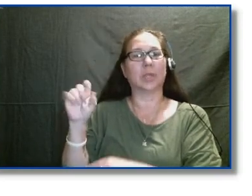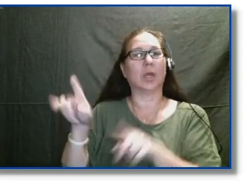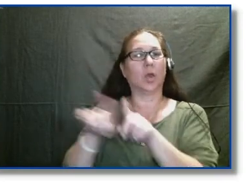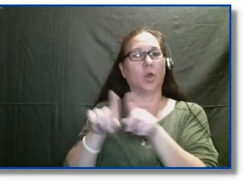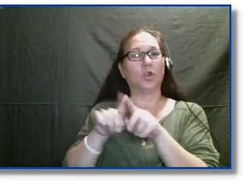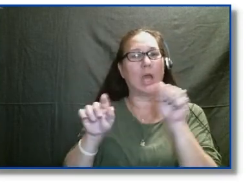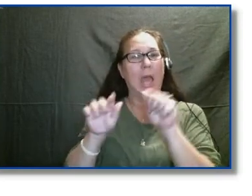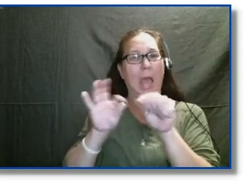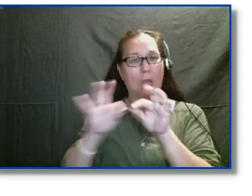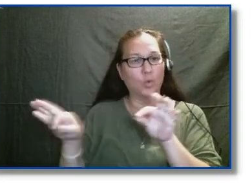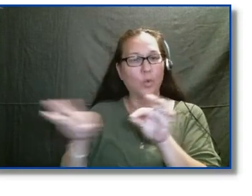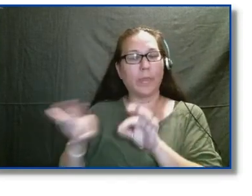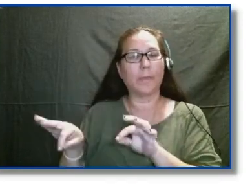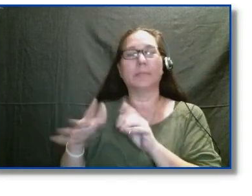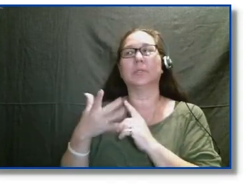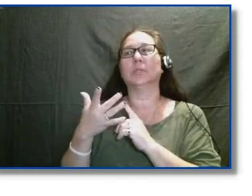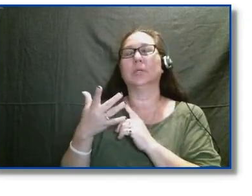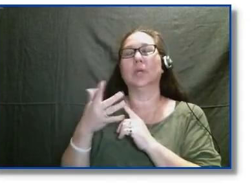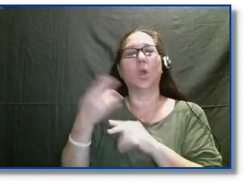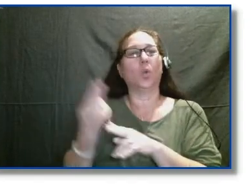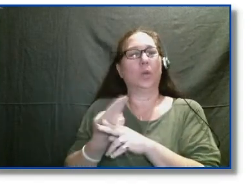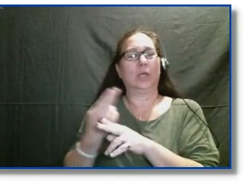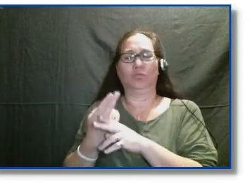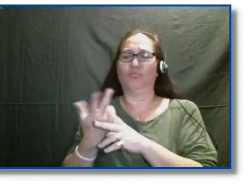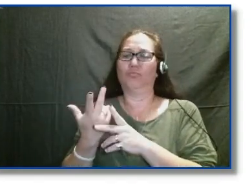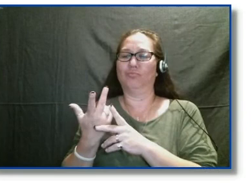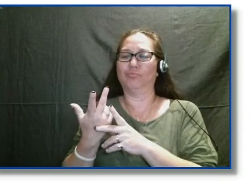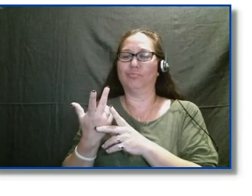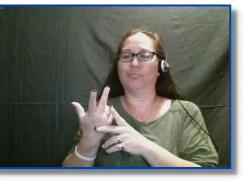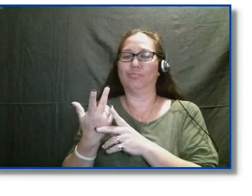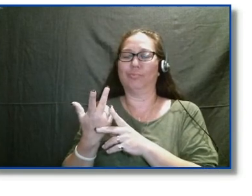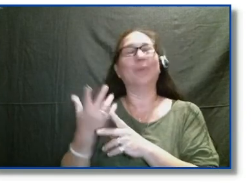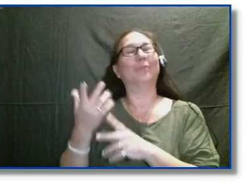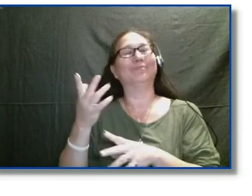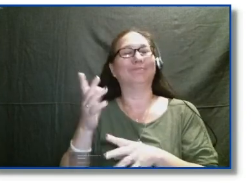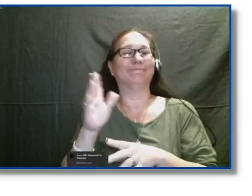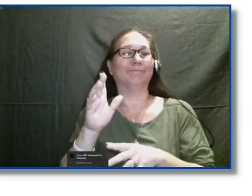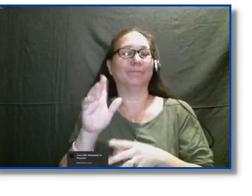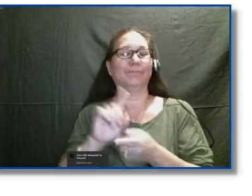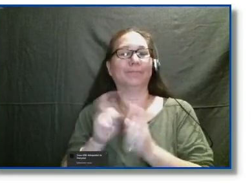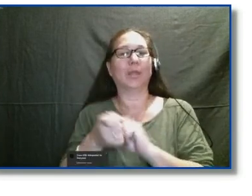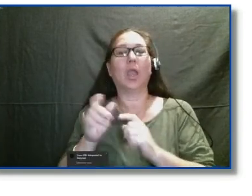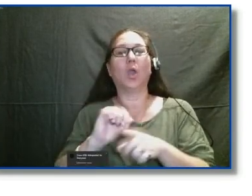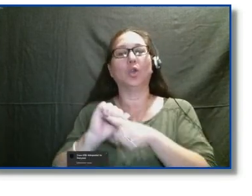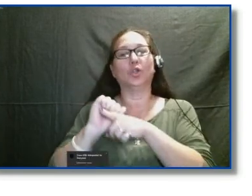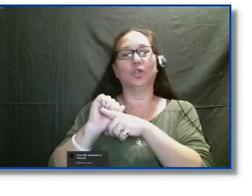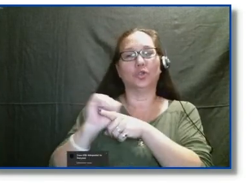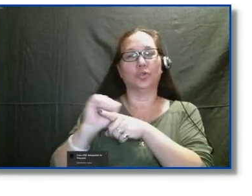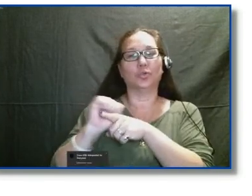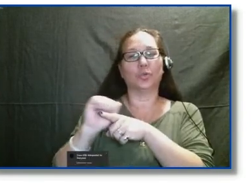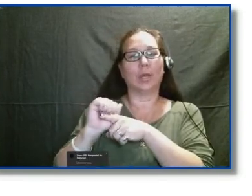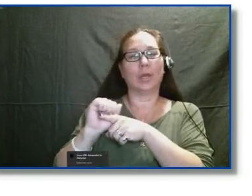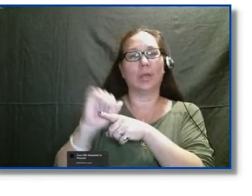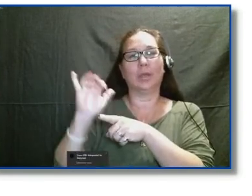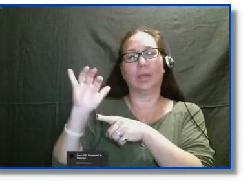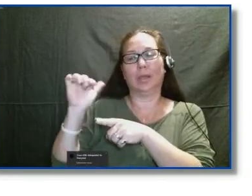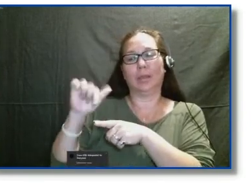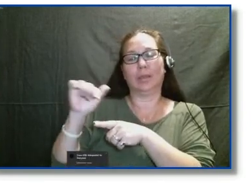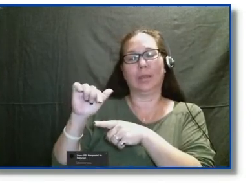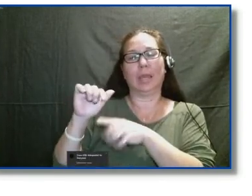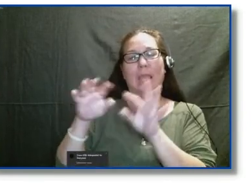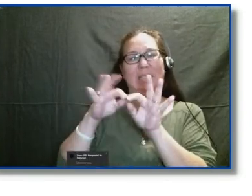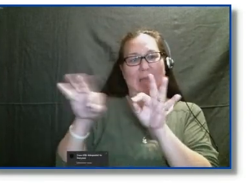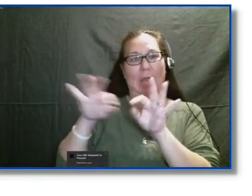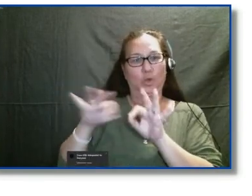They were used to, we trained these algorithms using the data set with all the signatures